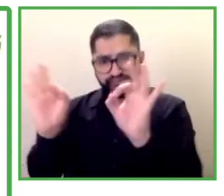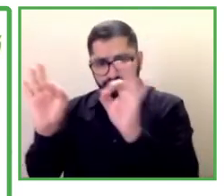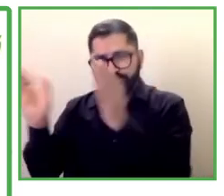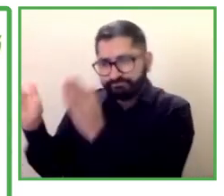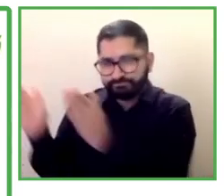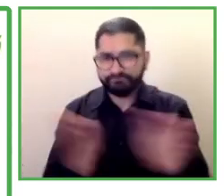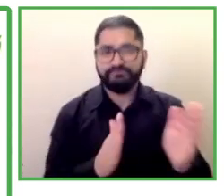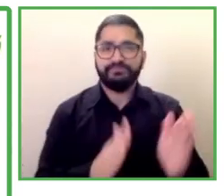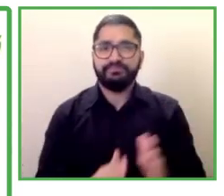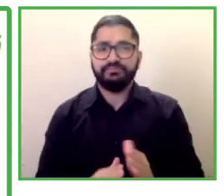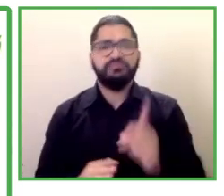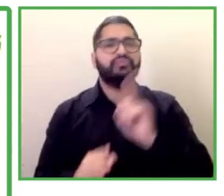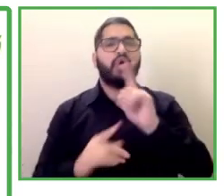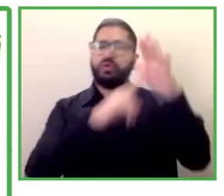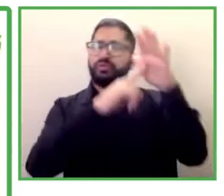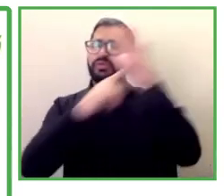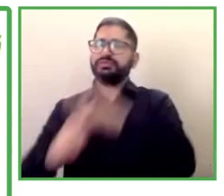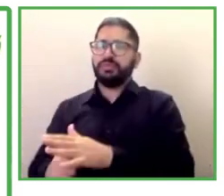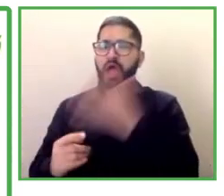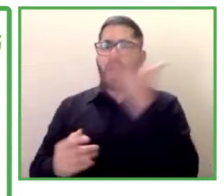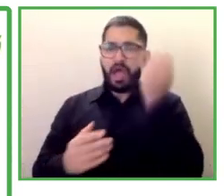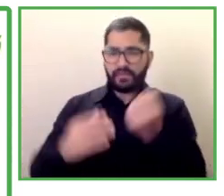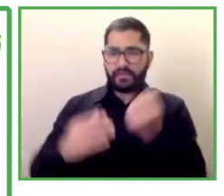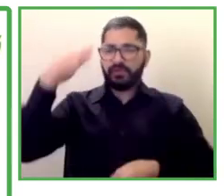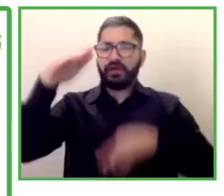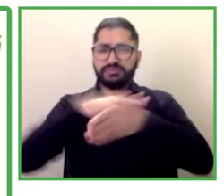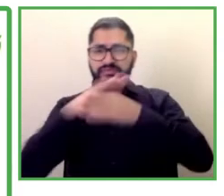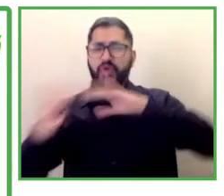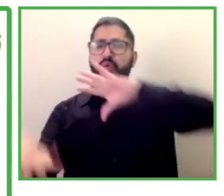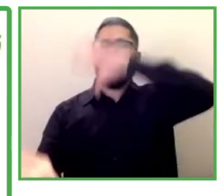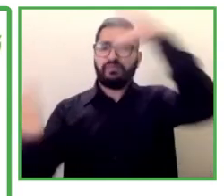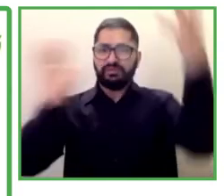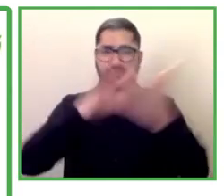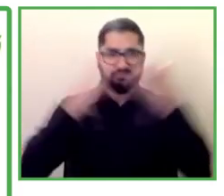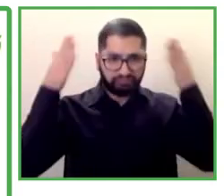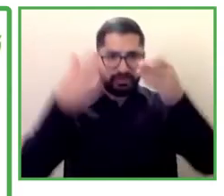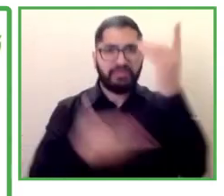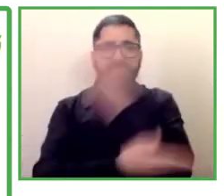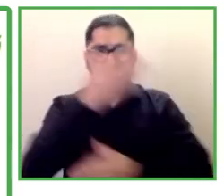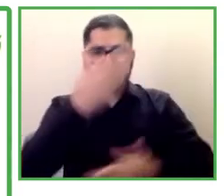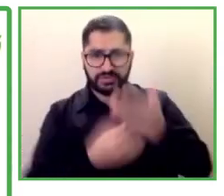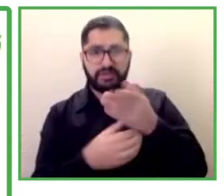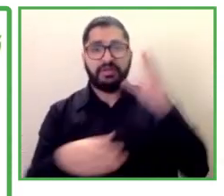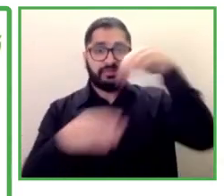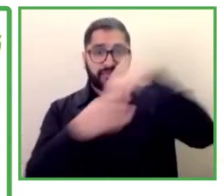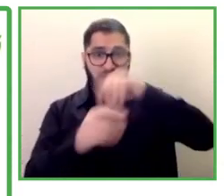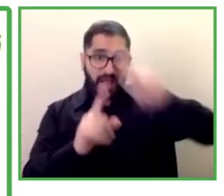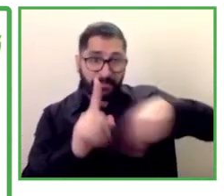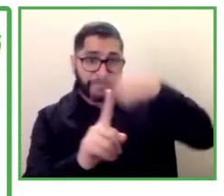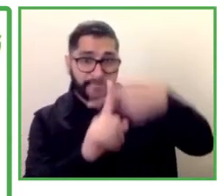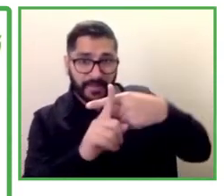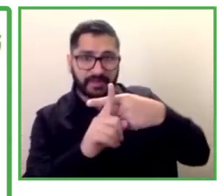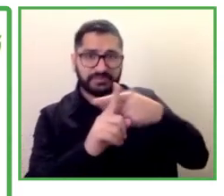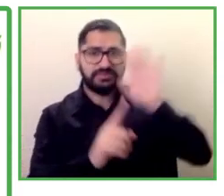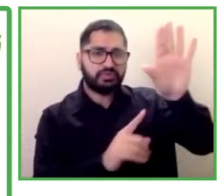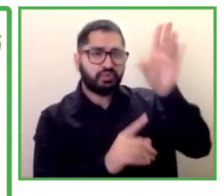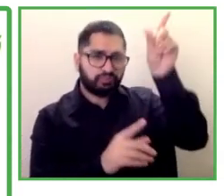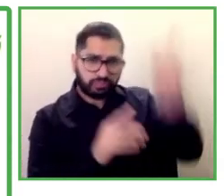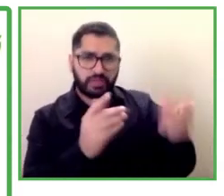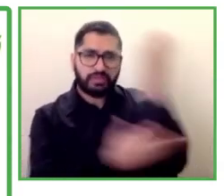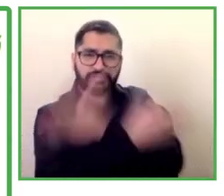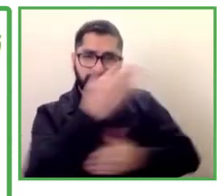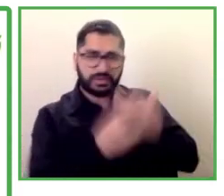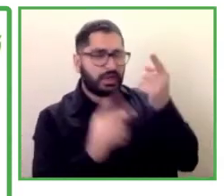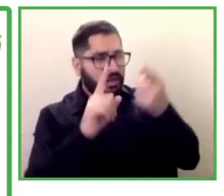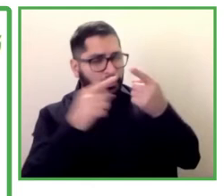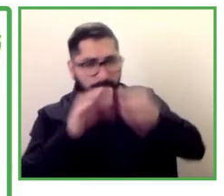equal access for the people with disabilities. Apart from that, as a disability is something overarching,